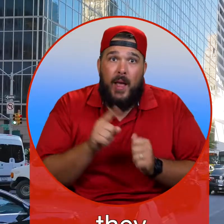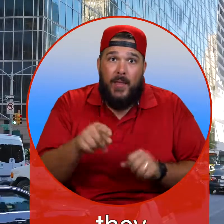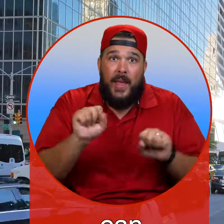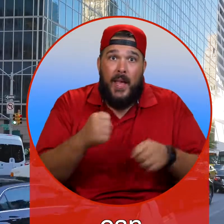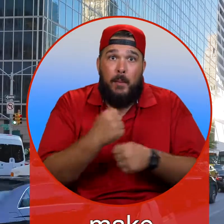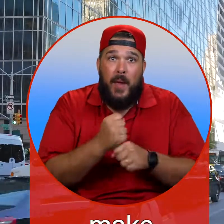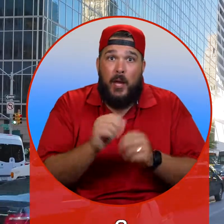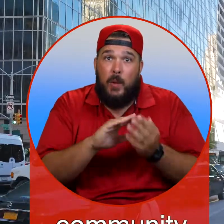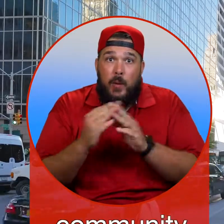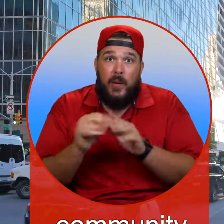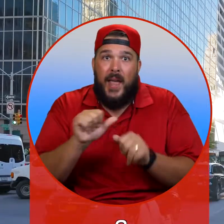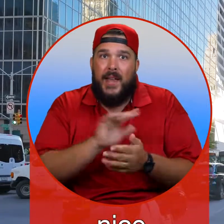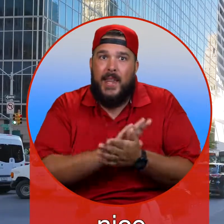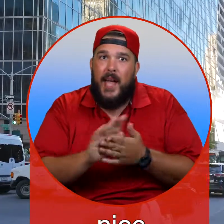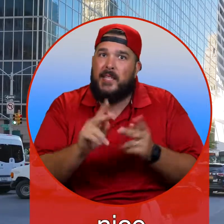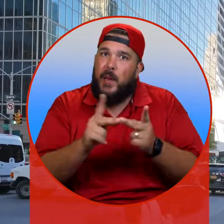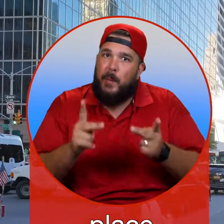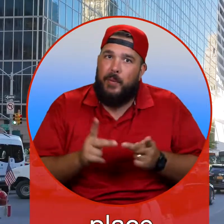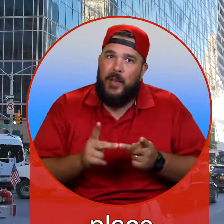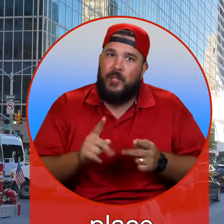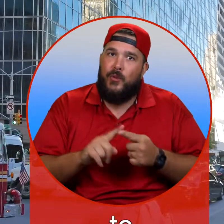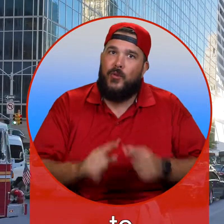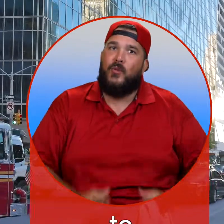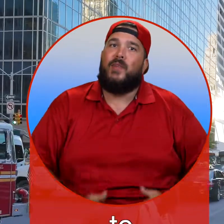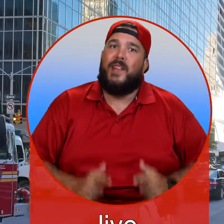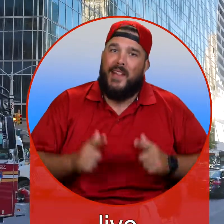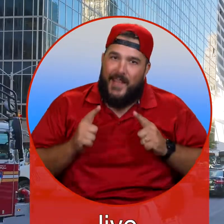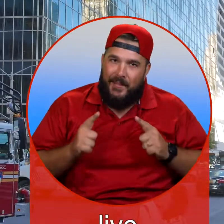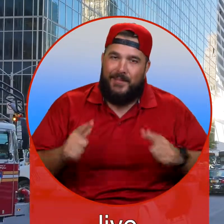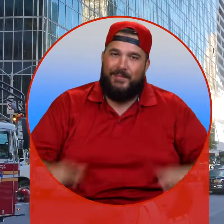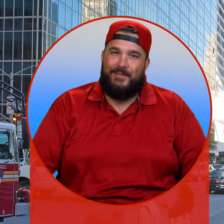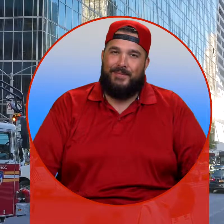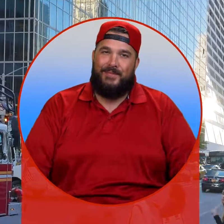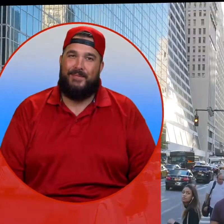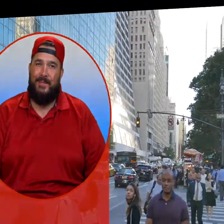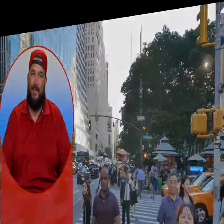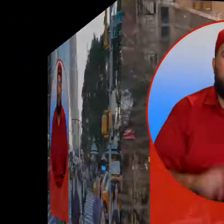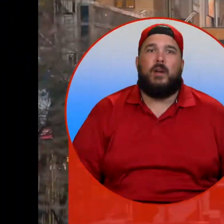together, they can make a community a nice place to live.